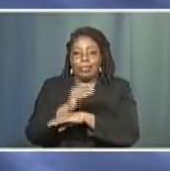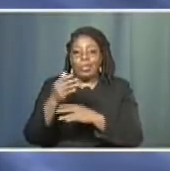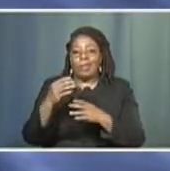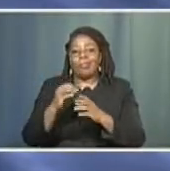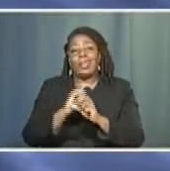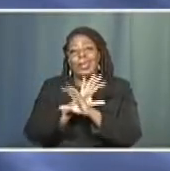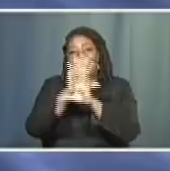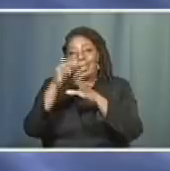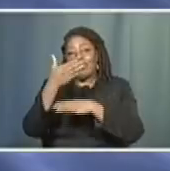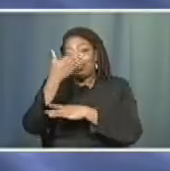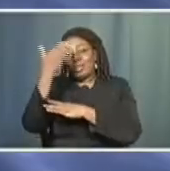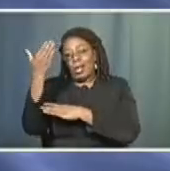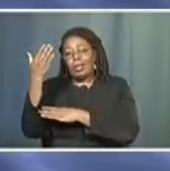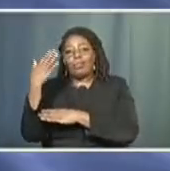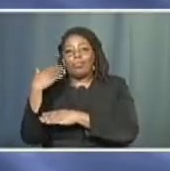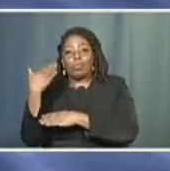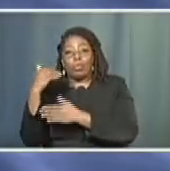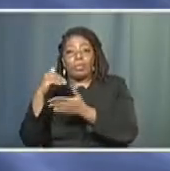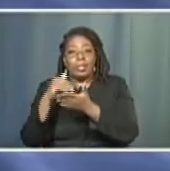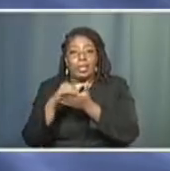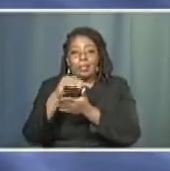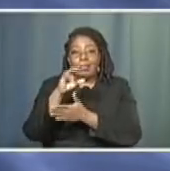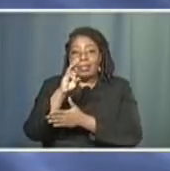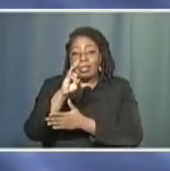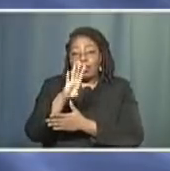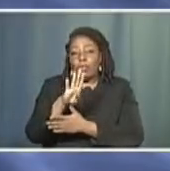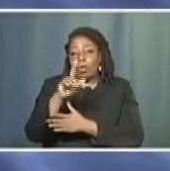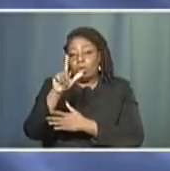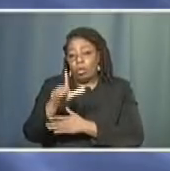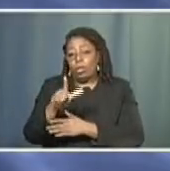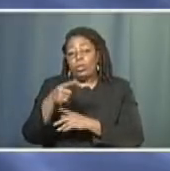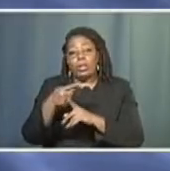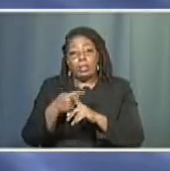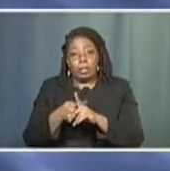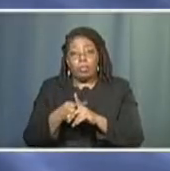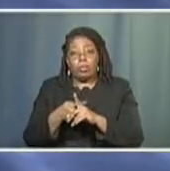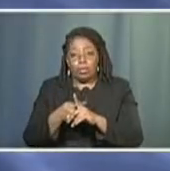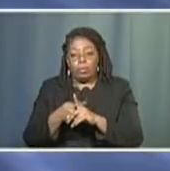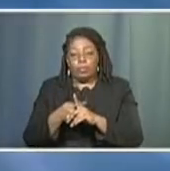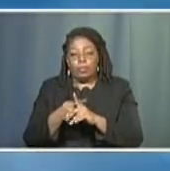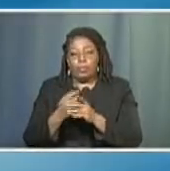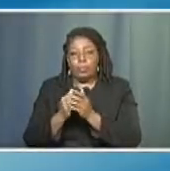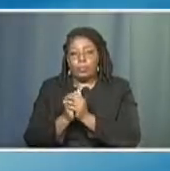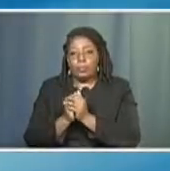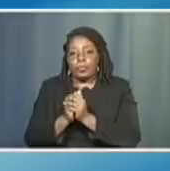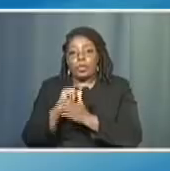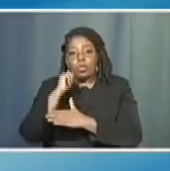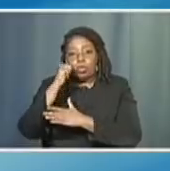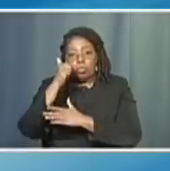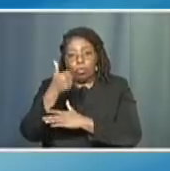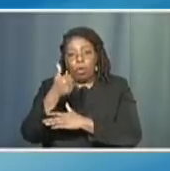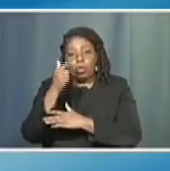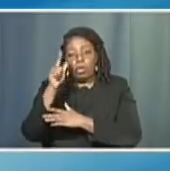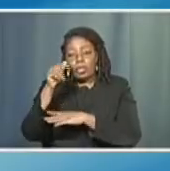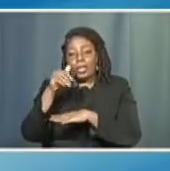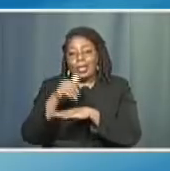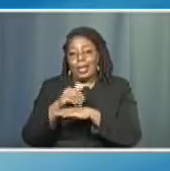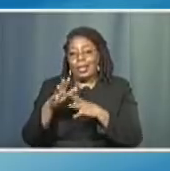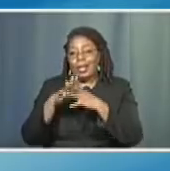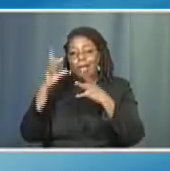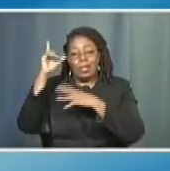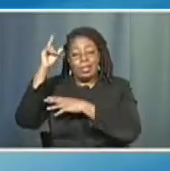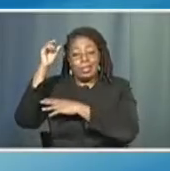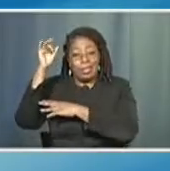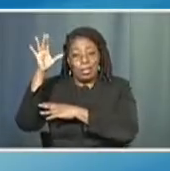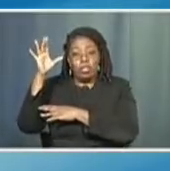skies, very cool again, 64 degrees for a low temperature. Last evening we went down to 62 again, and tomorrow we're looking at lots of sunshine,